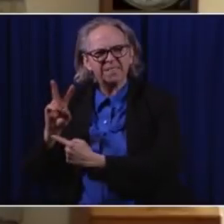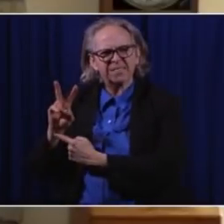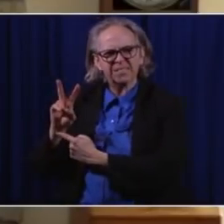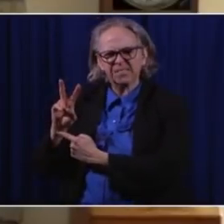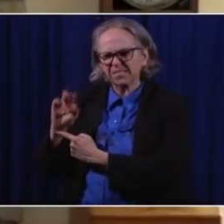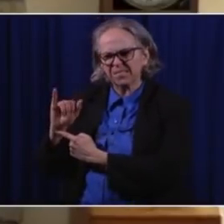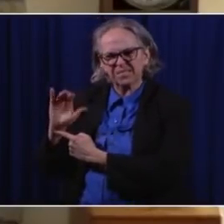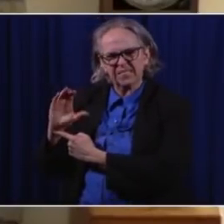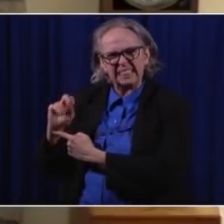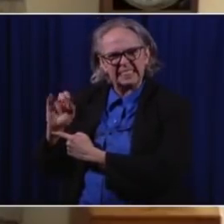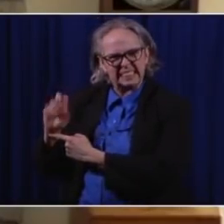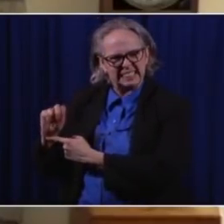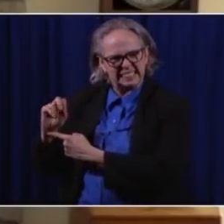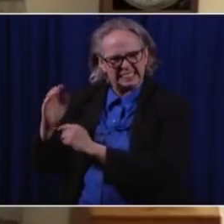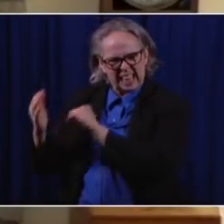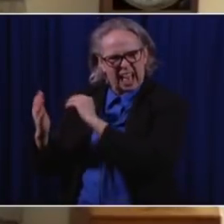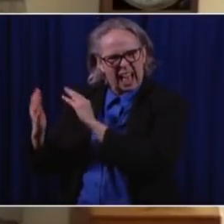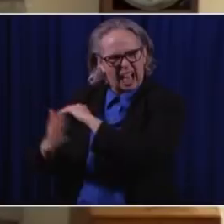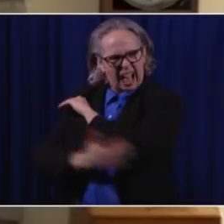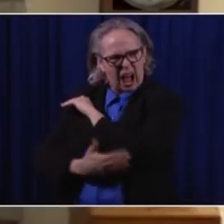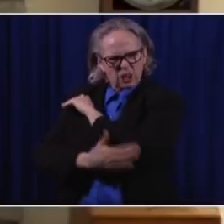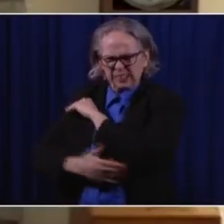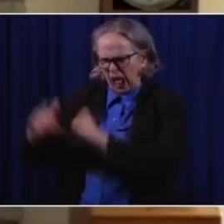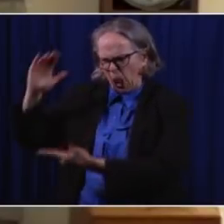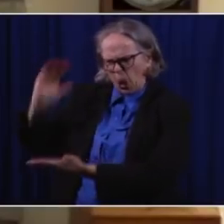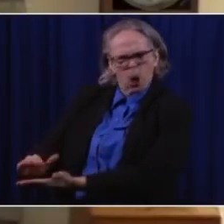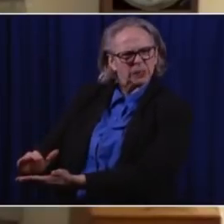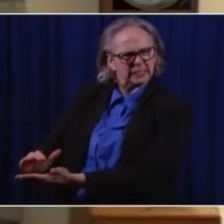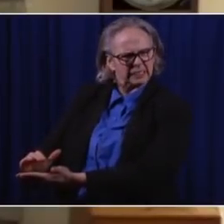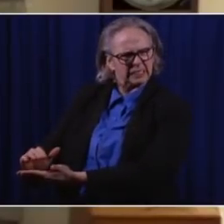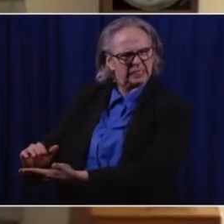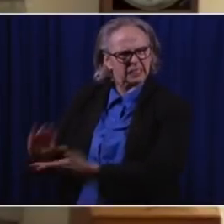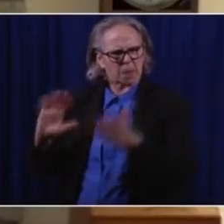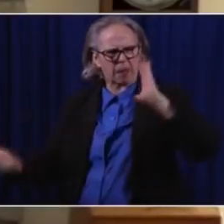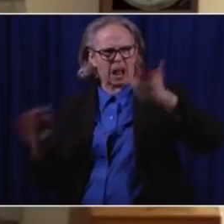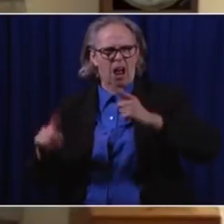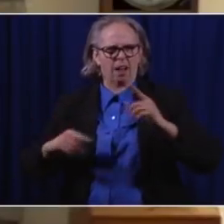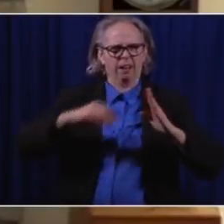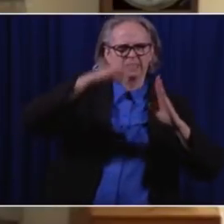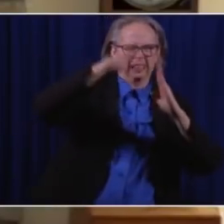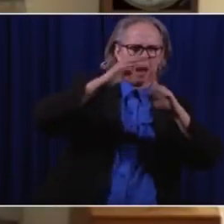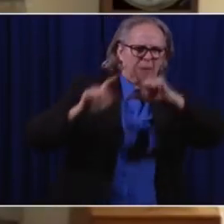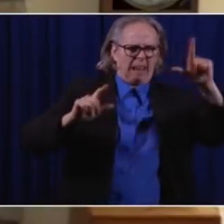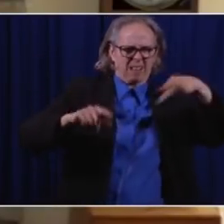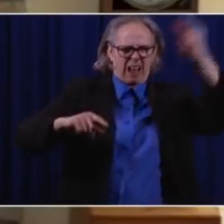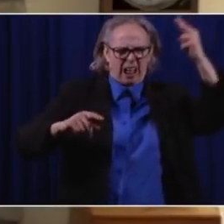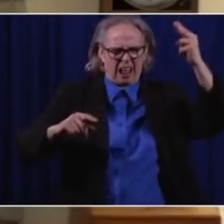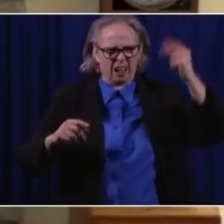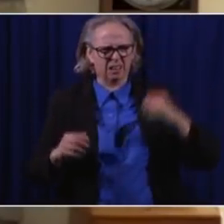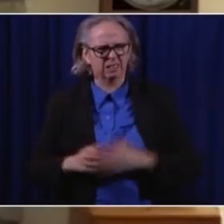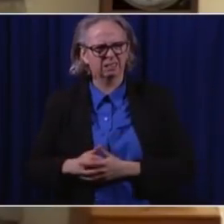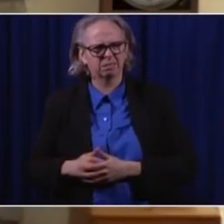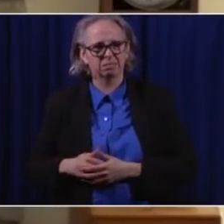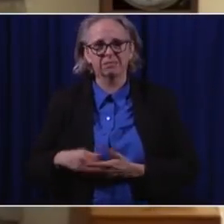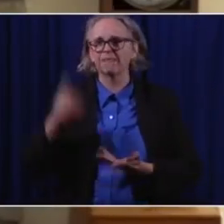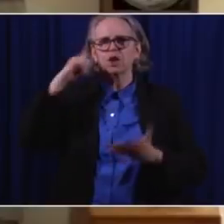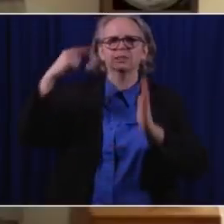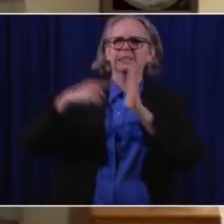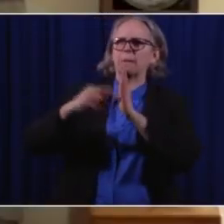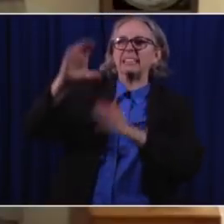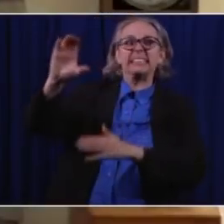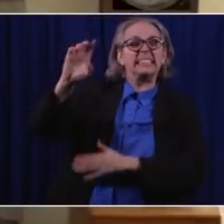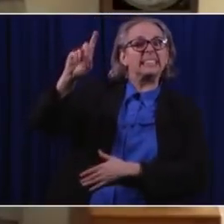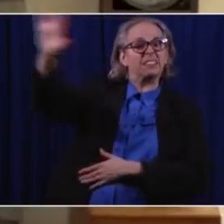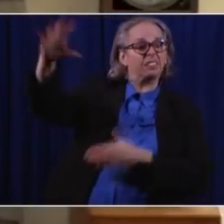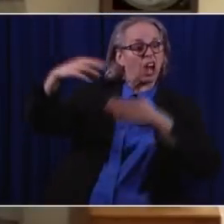county, the lowest county in spread in the last 2 weeks, even Vinton County is almost 2